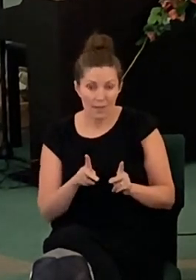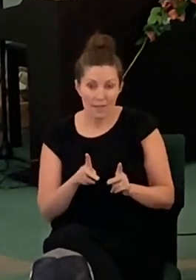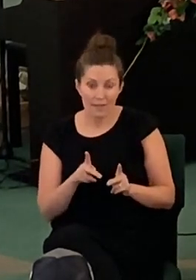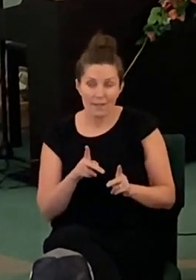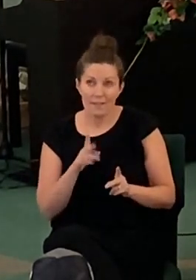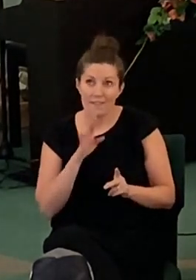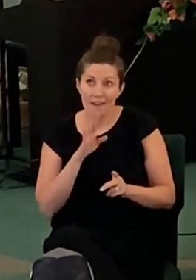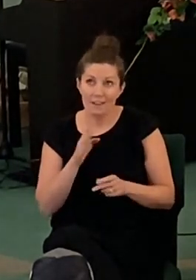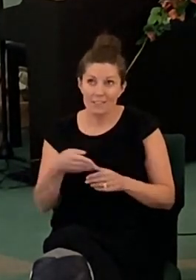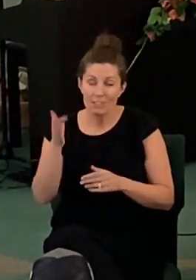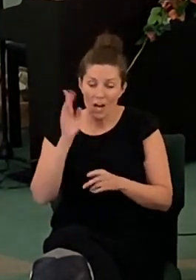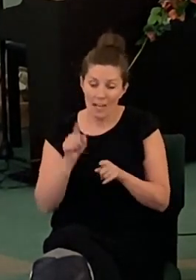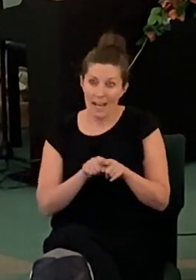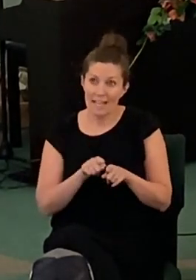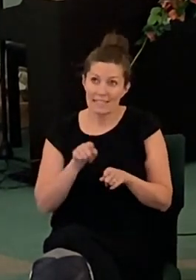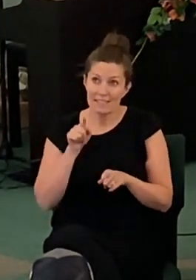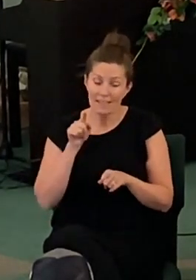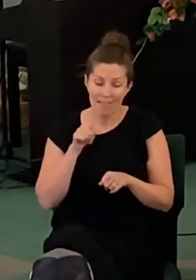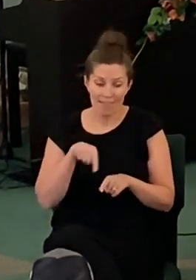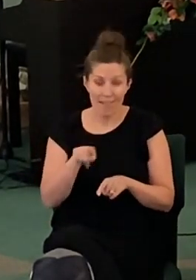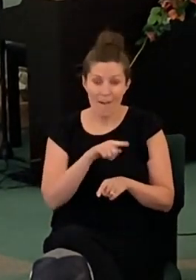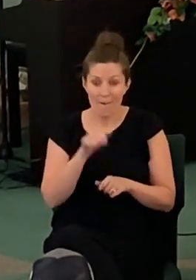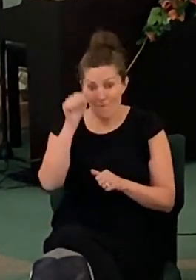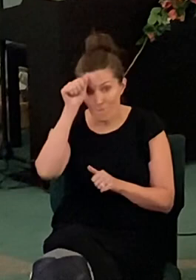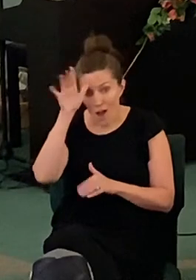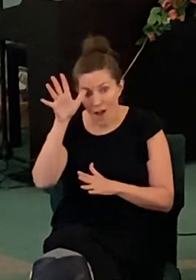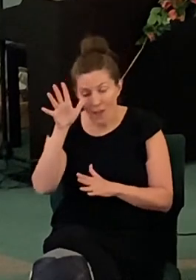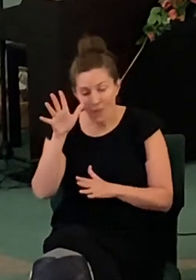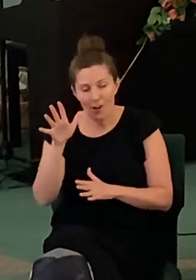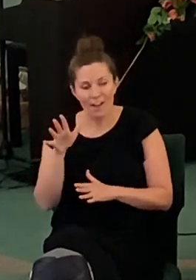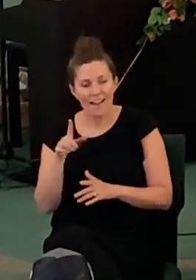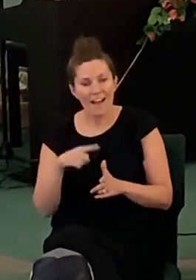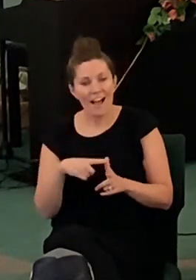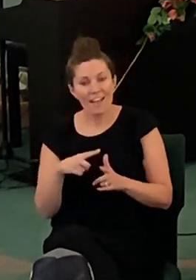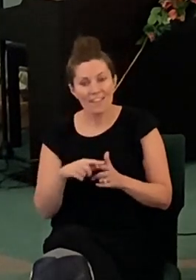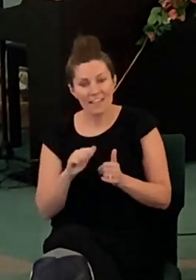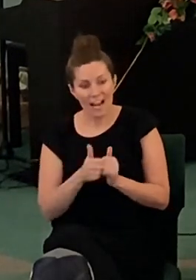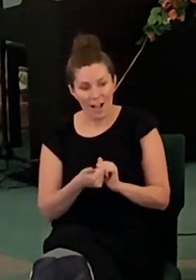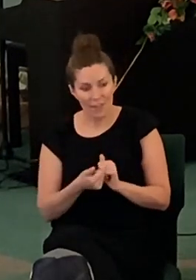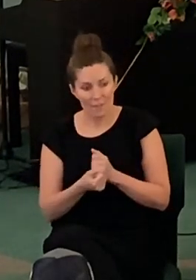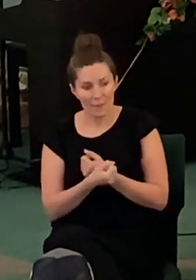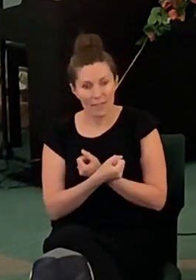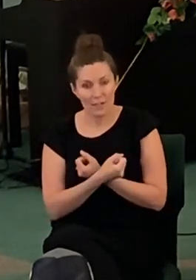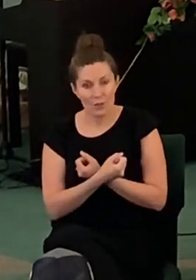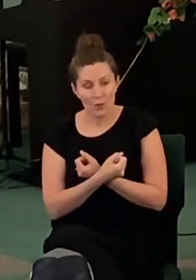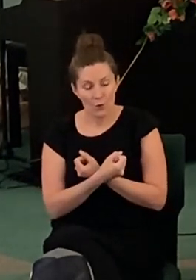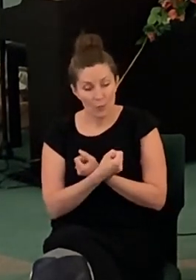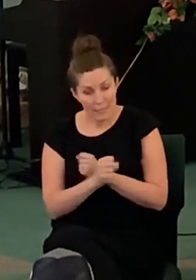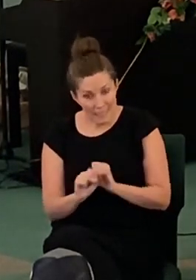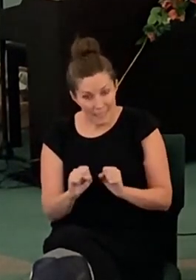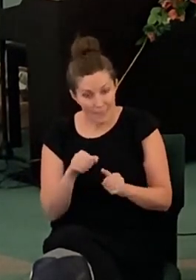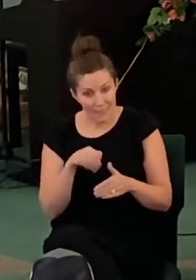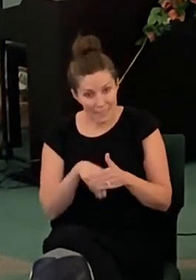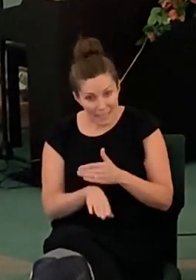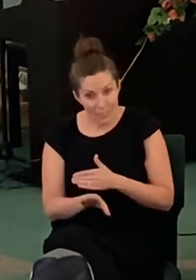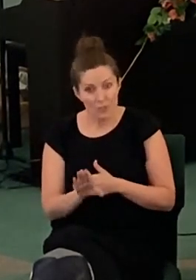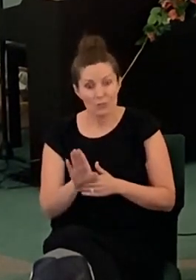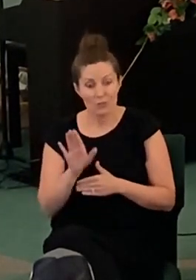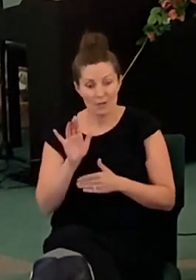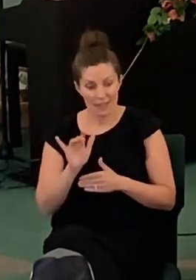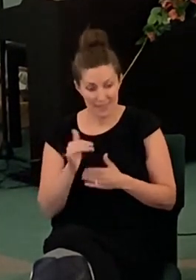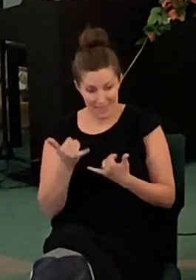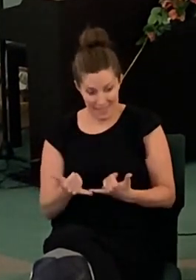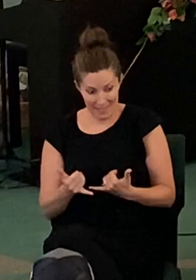Then in verse 18, he talks about how they've been redeemed into this spiritual family. And then back down in verse 23,